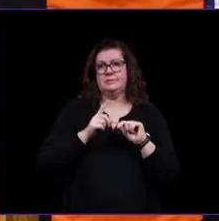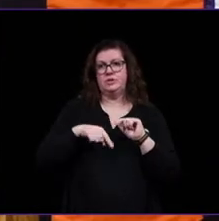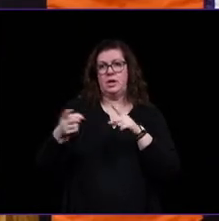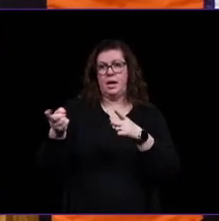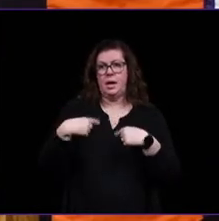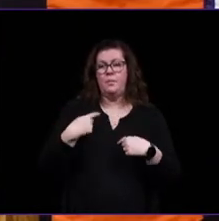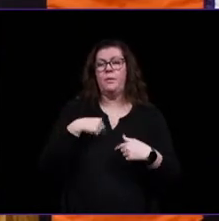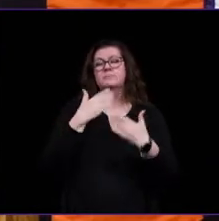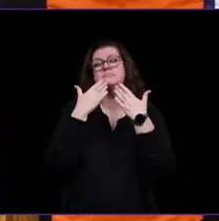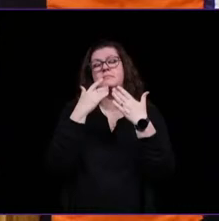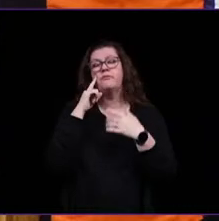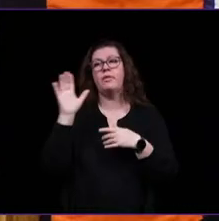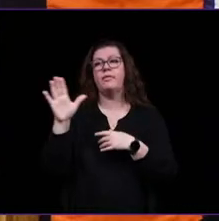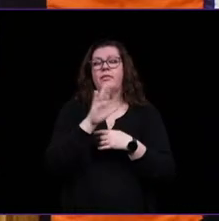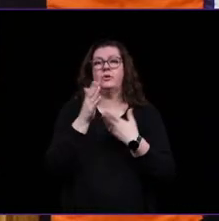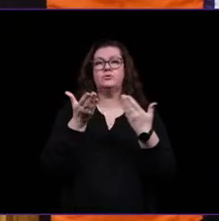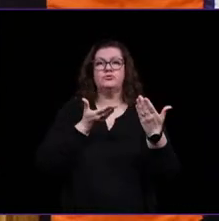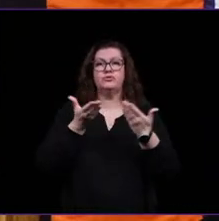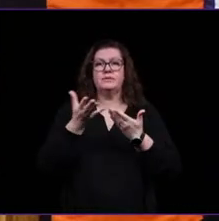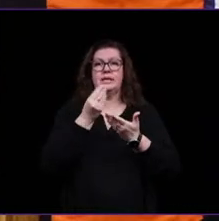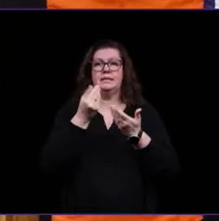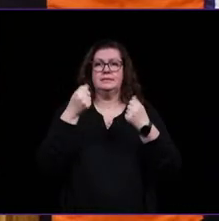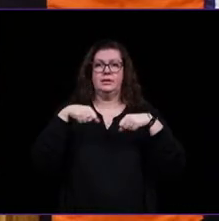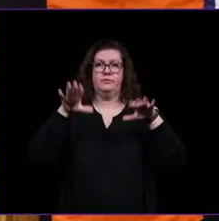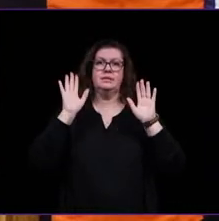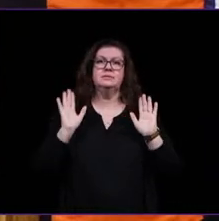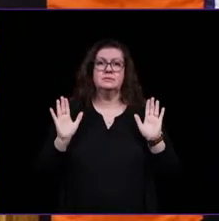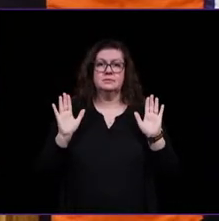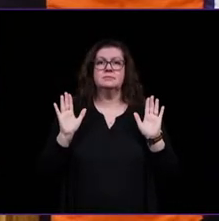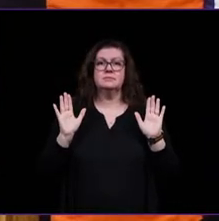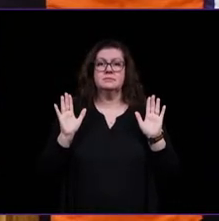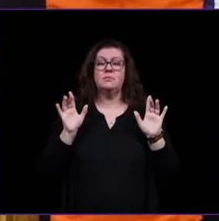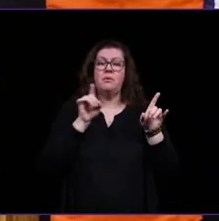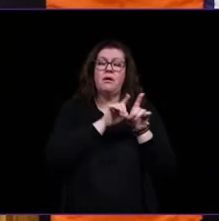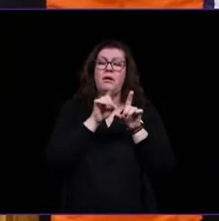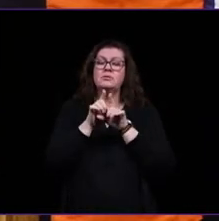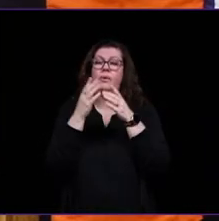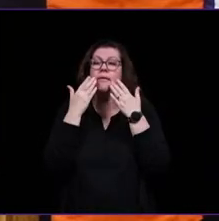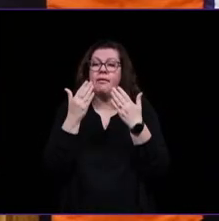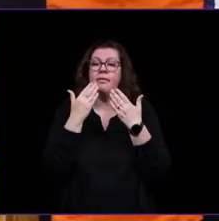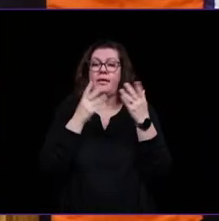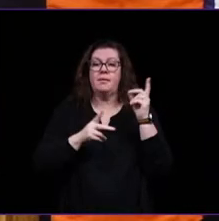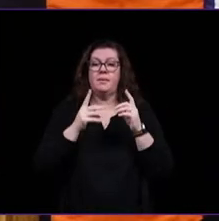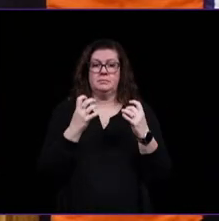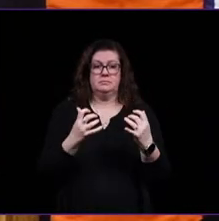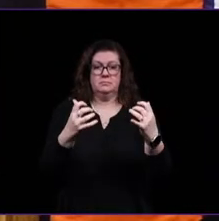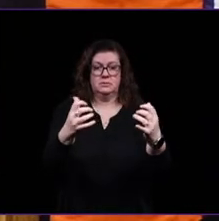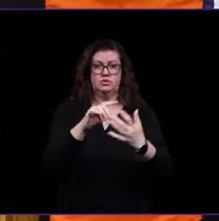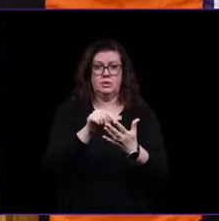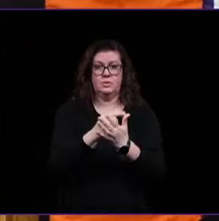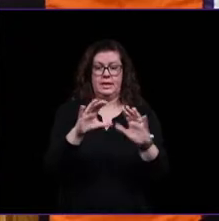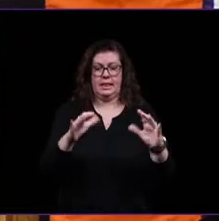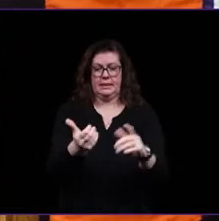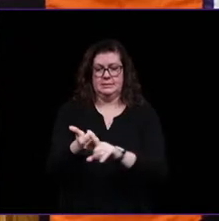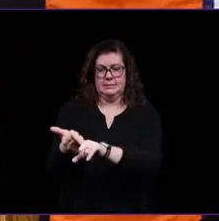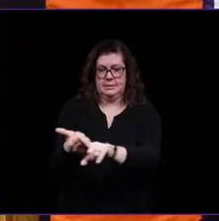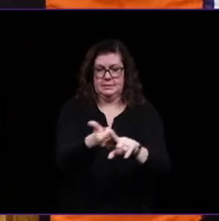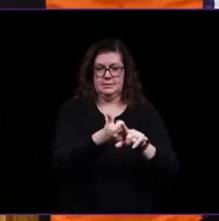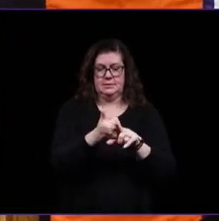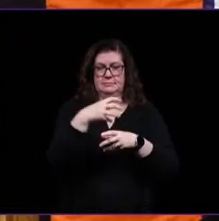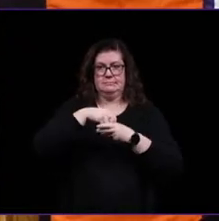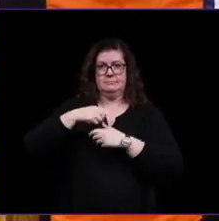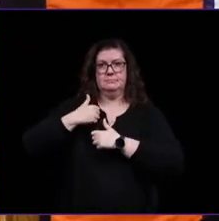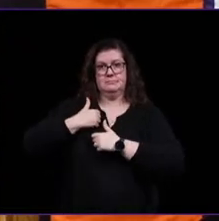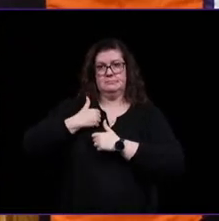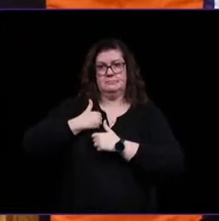for their service and their sacrifice. We also thank those members of the graduating class who served this great nation. I would